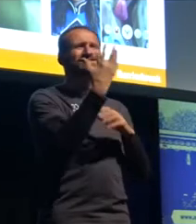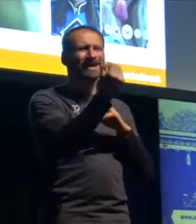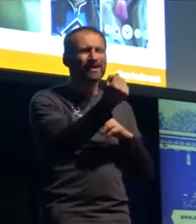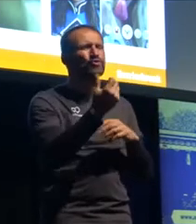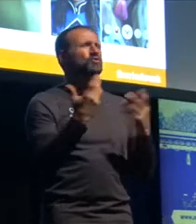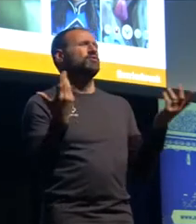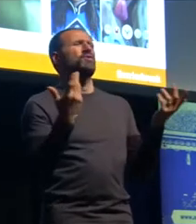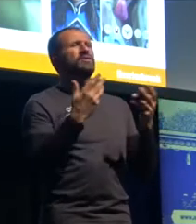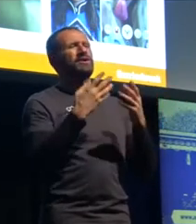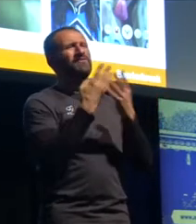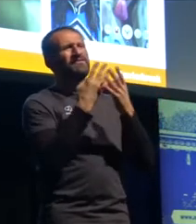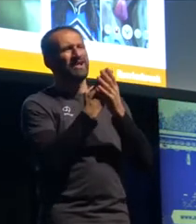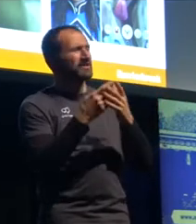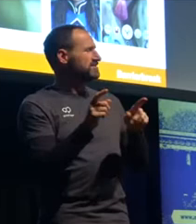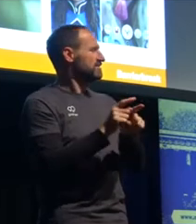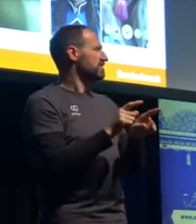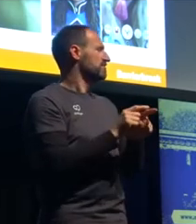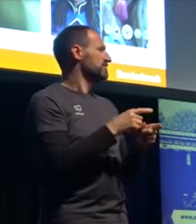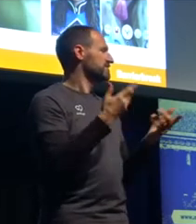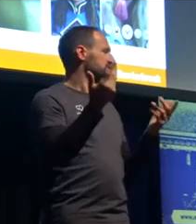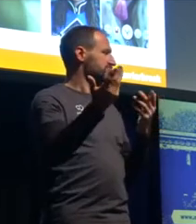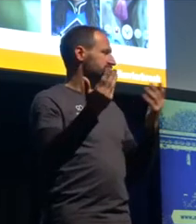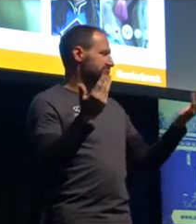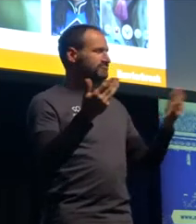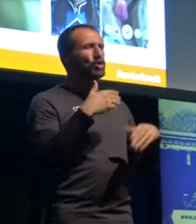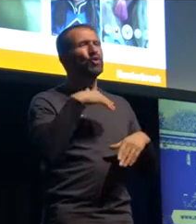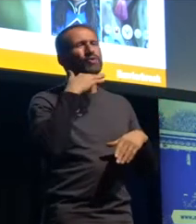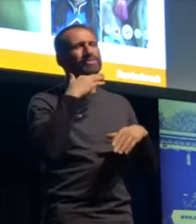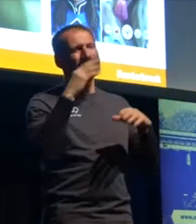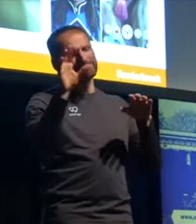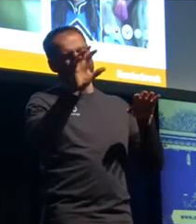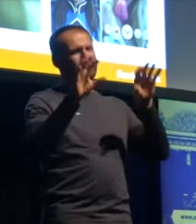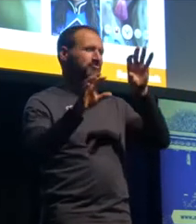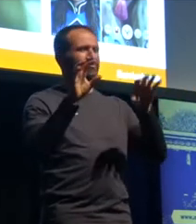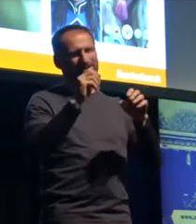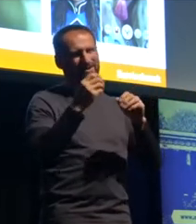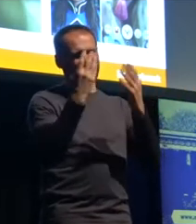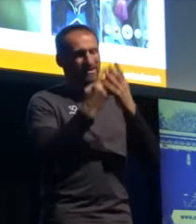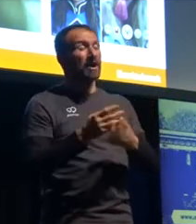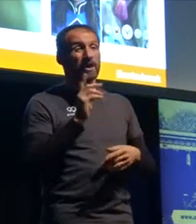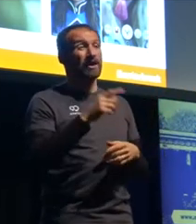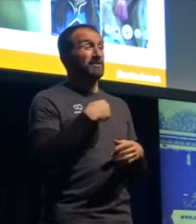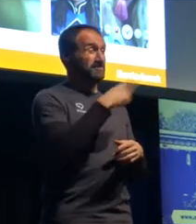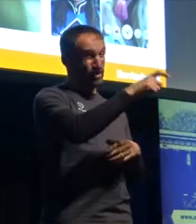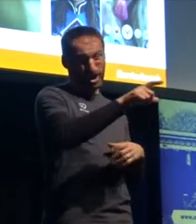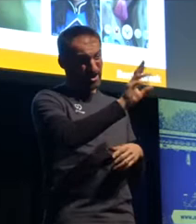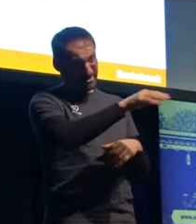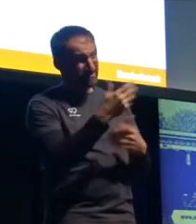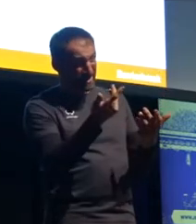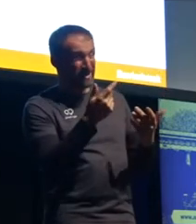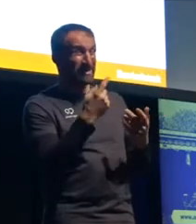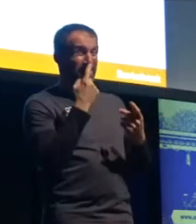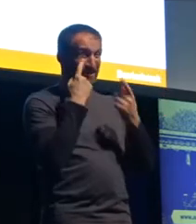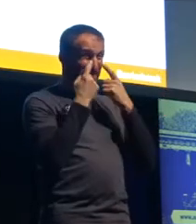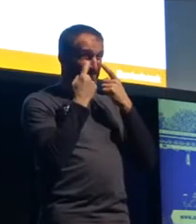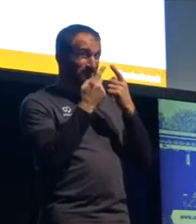filters like this dog filter over here. But things like this, when I talk to people with actual low vision issues, they said, you know, just let me see